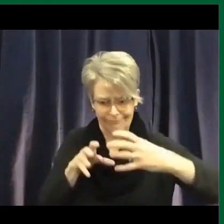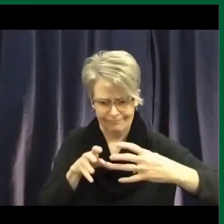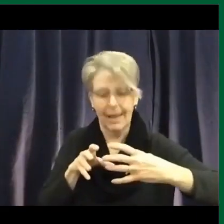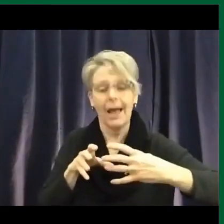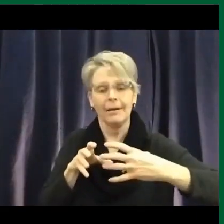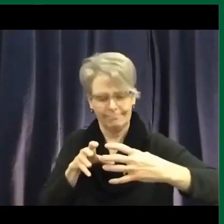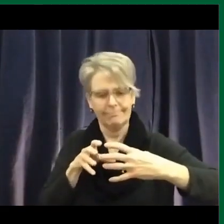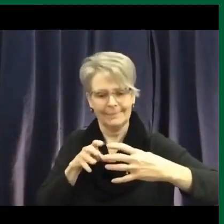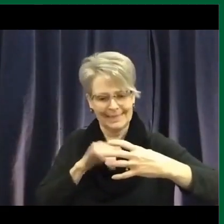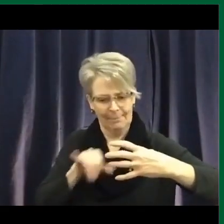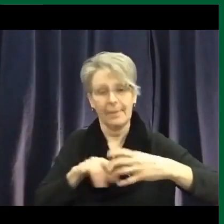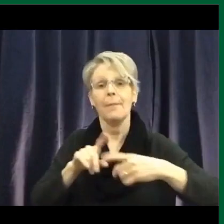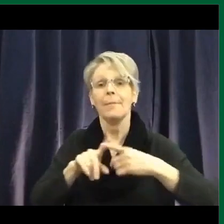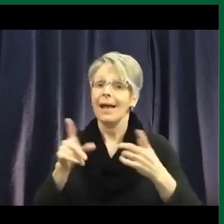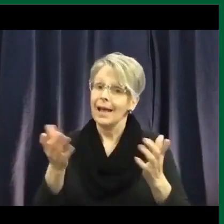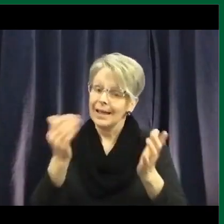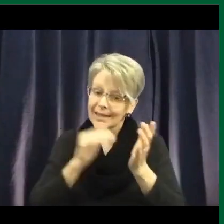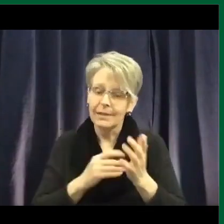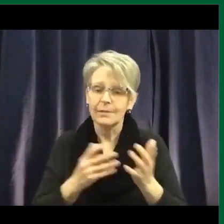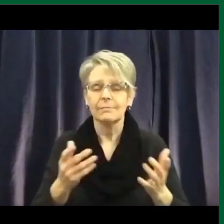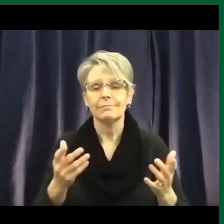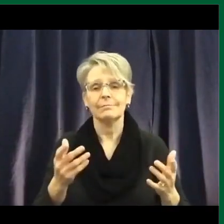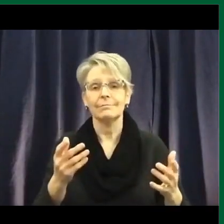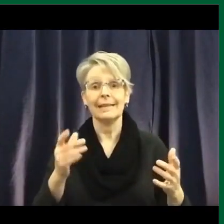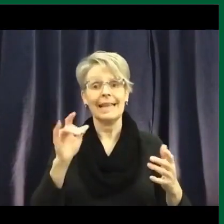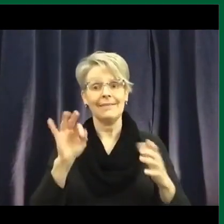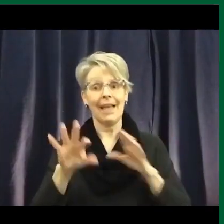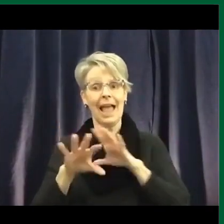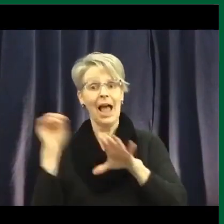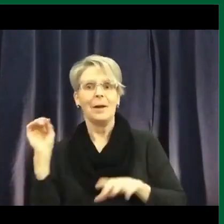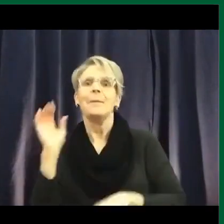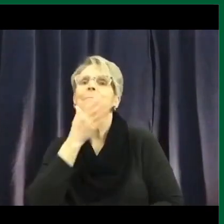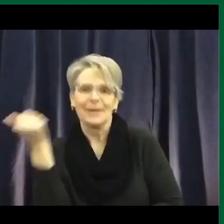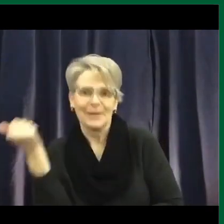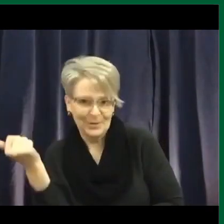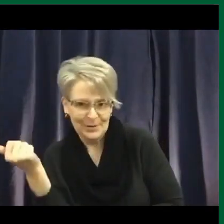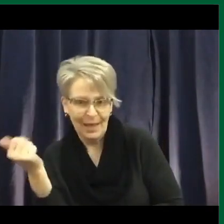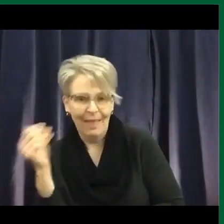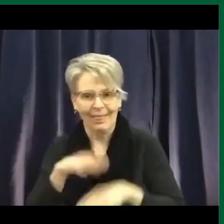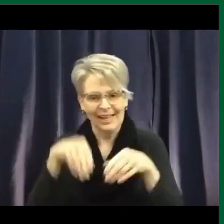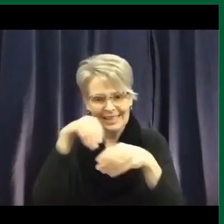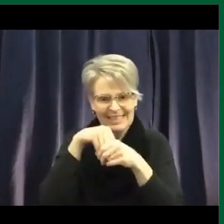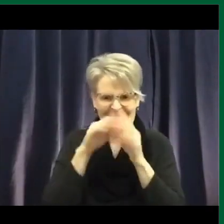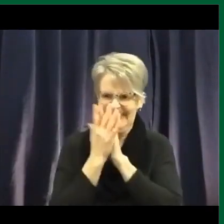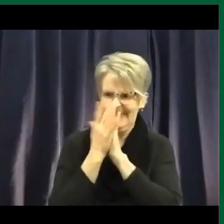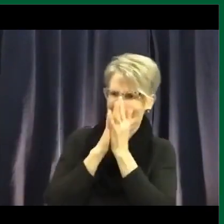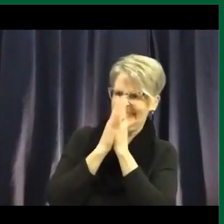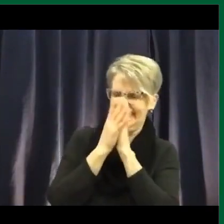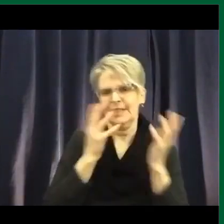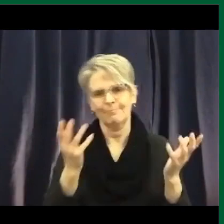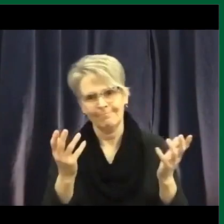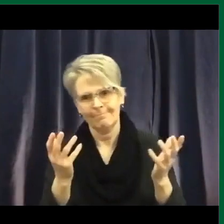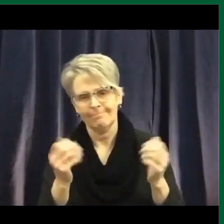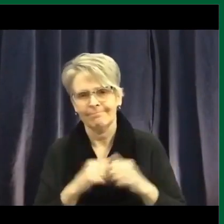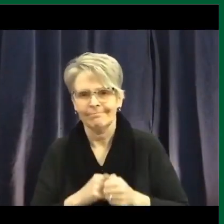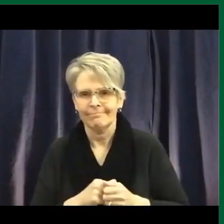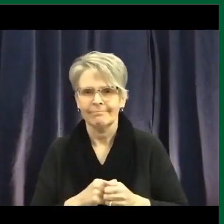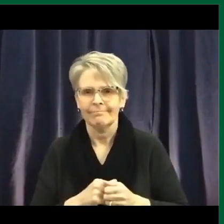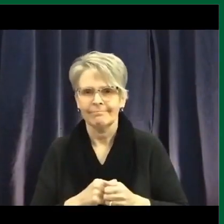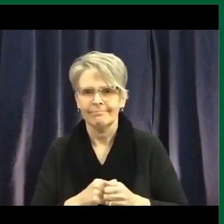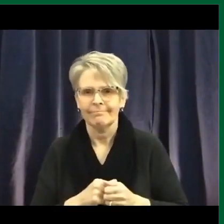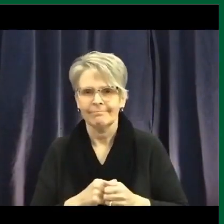time, again, outdoors is much better than indoors. You really can't have a space interaction with people outside